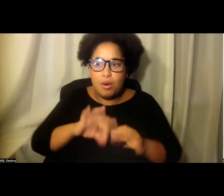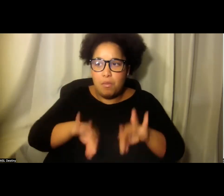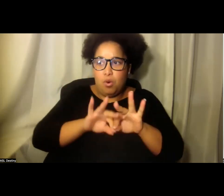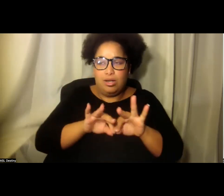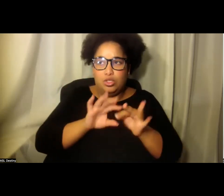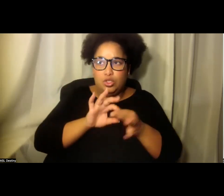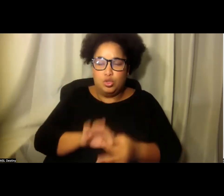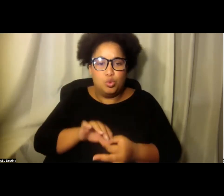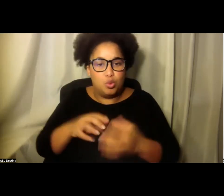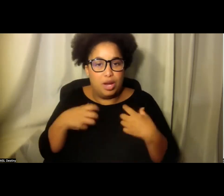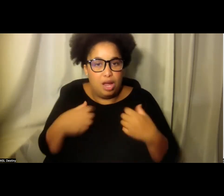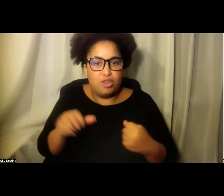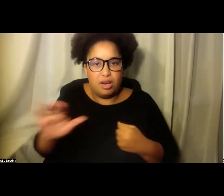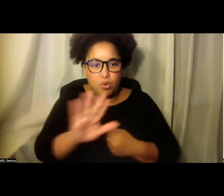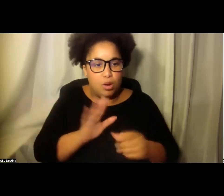to their recovery.